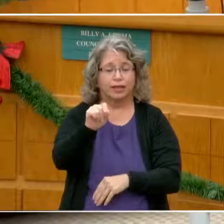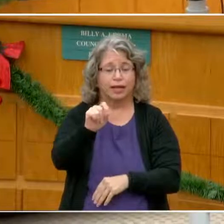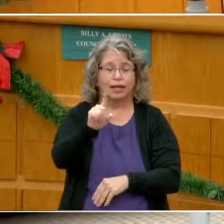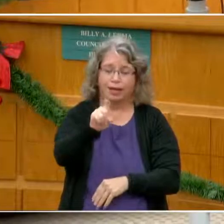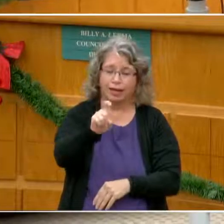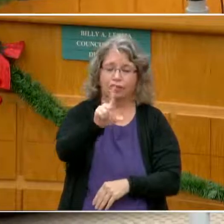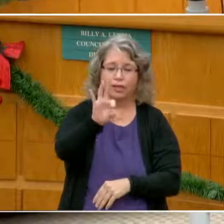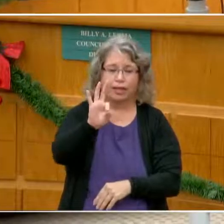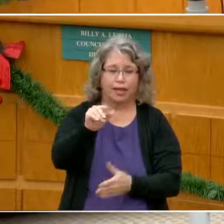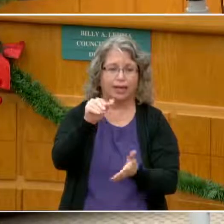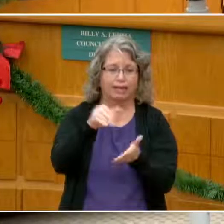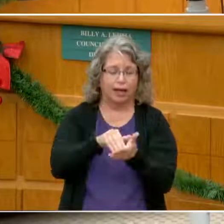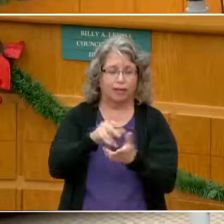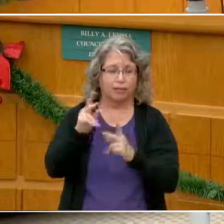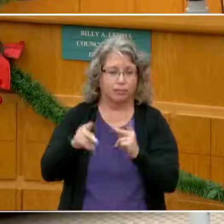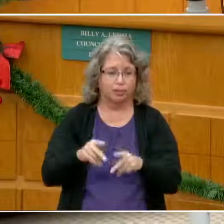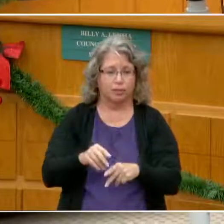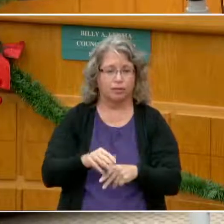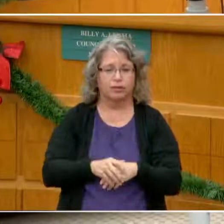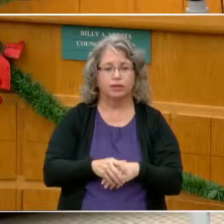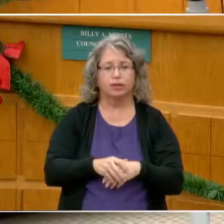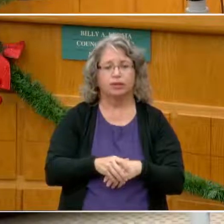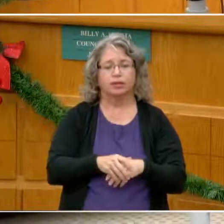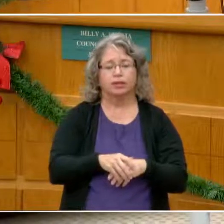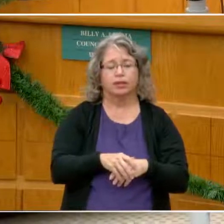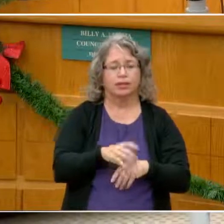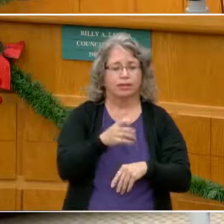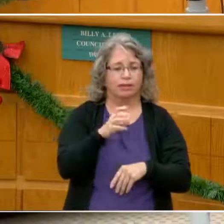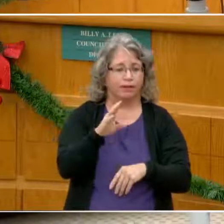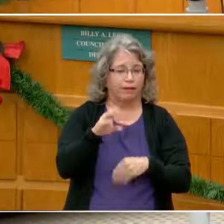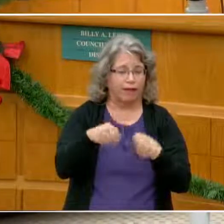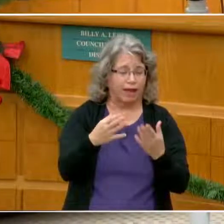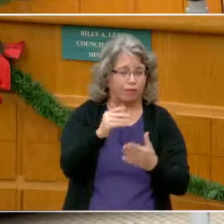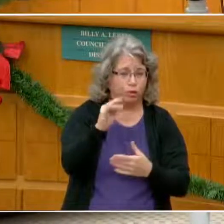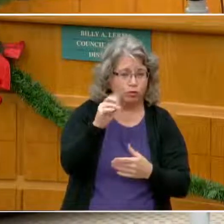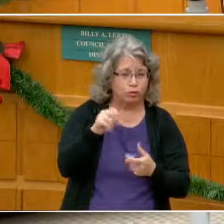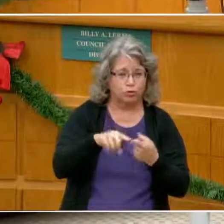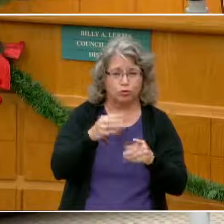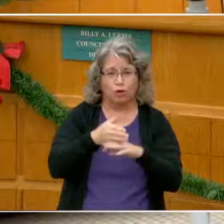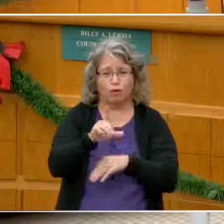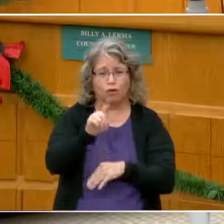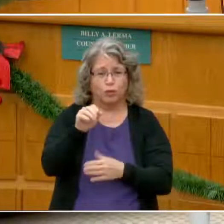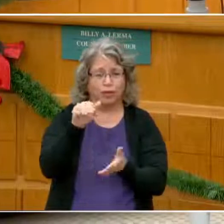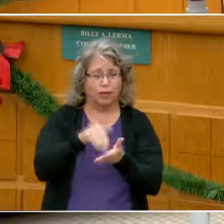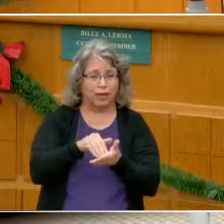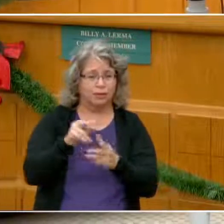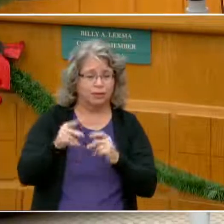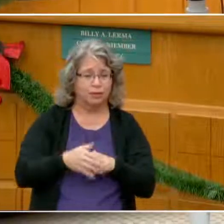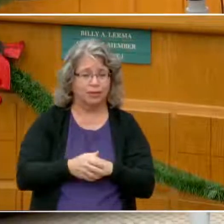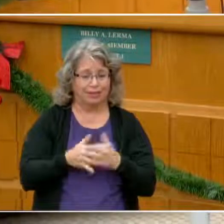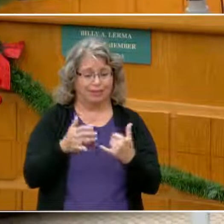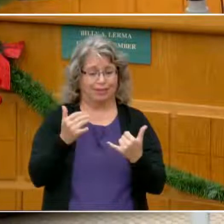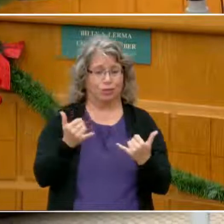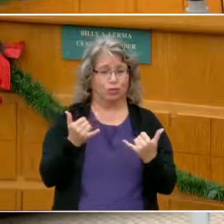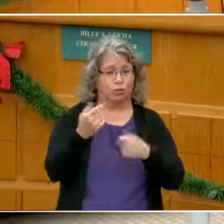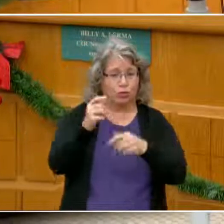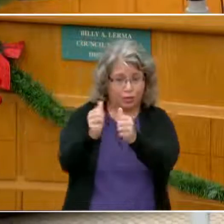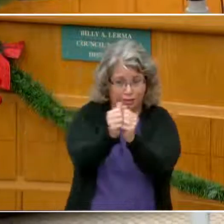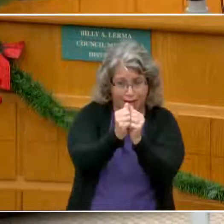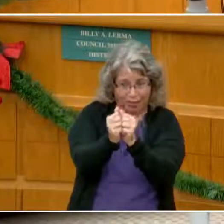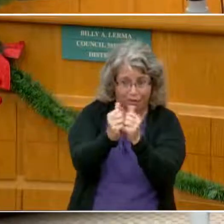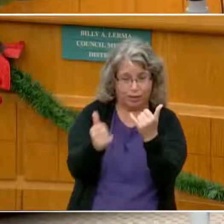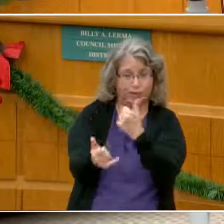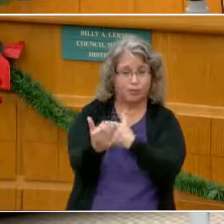over 20,000 of the 30,000. Together, they pivoted this morning to make sure you and your family